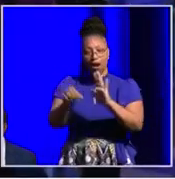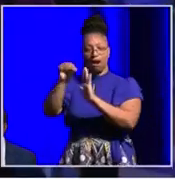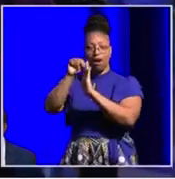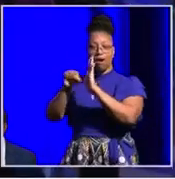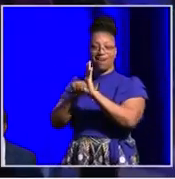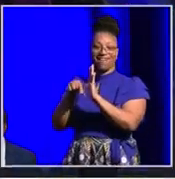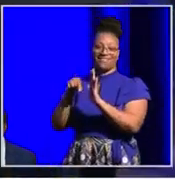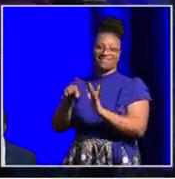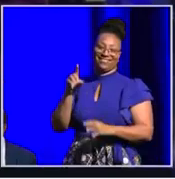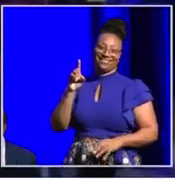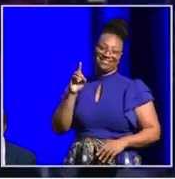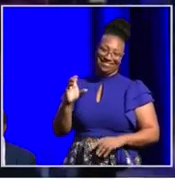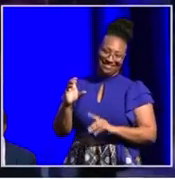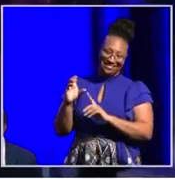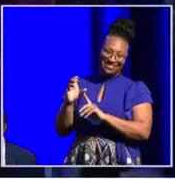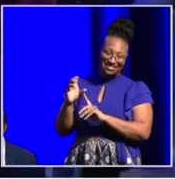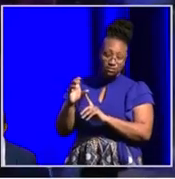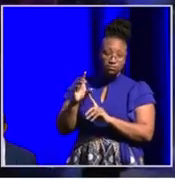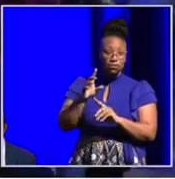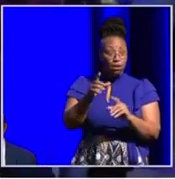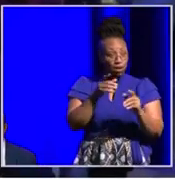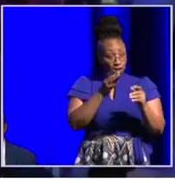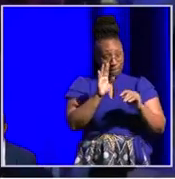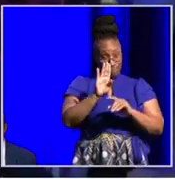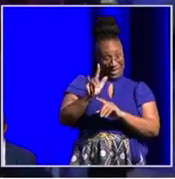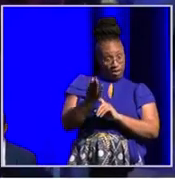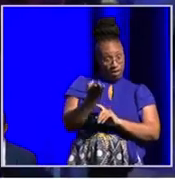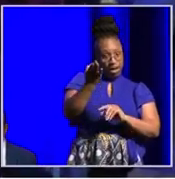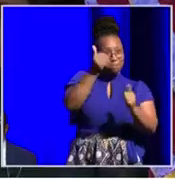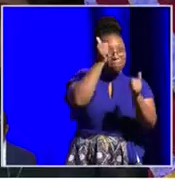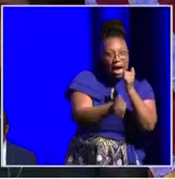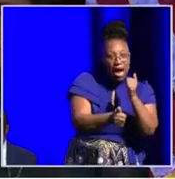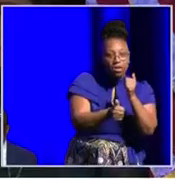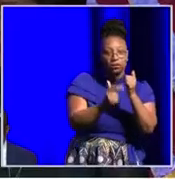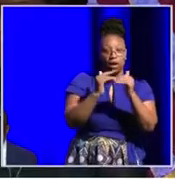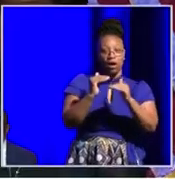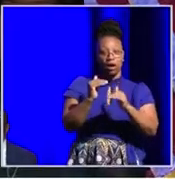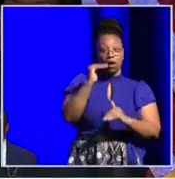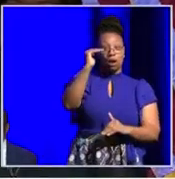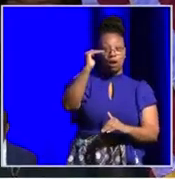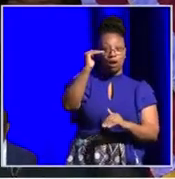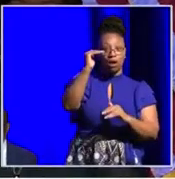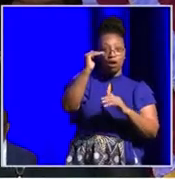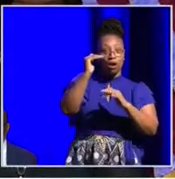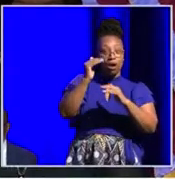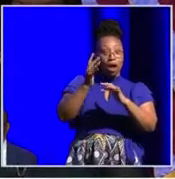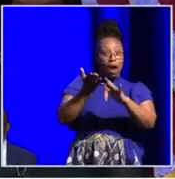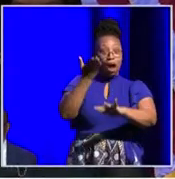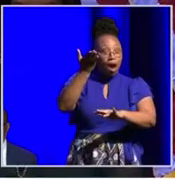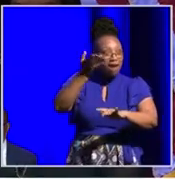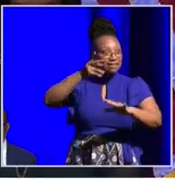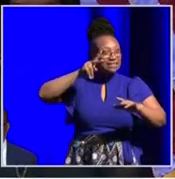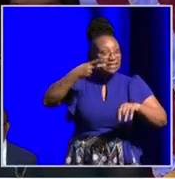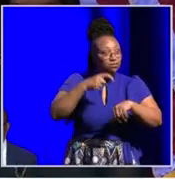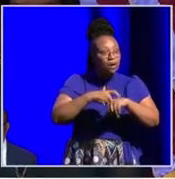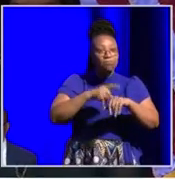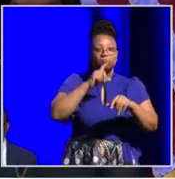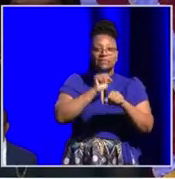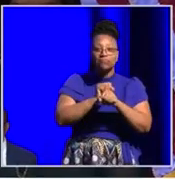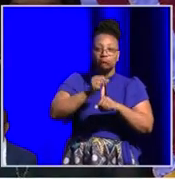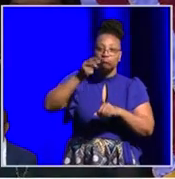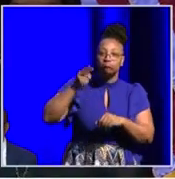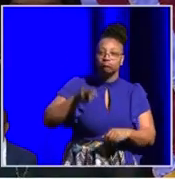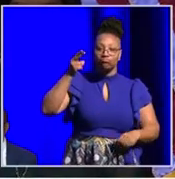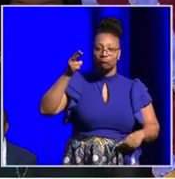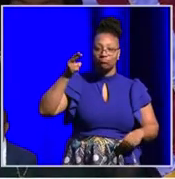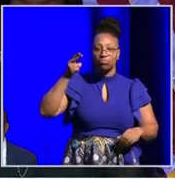history that a chamber had passed the bill. The first was when the House passed it in the 116th